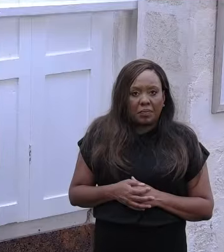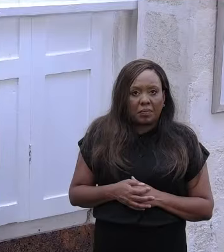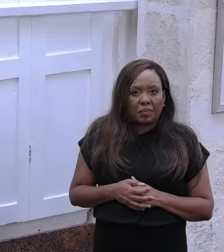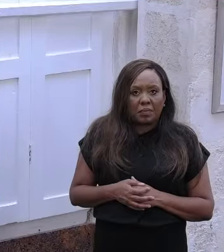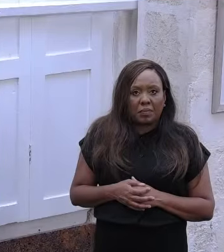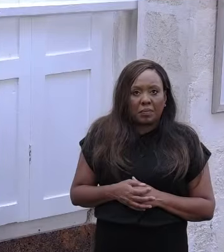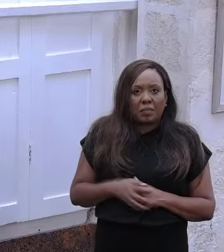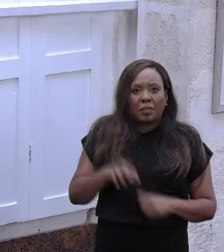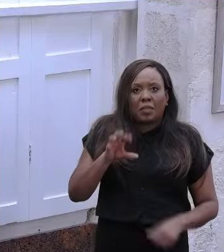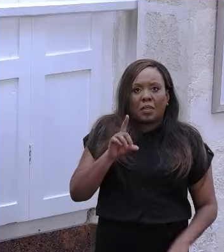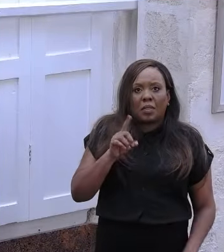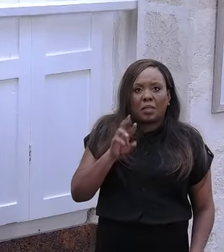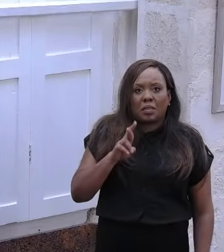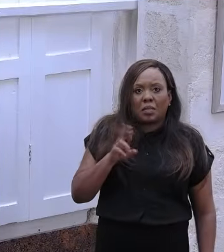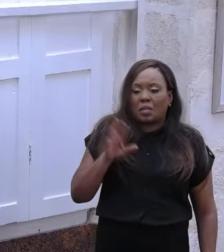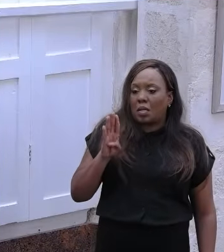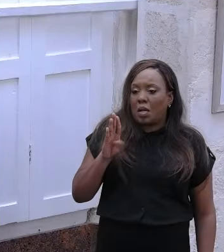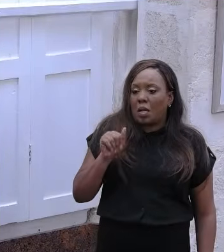Bab-Sherfer,